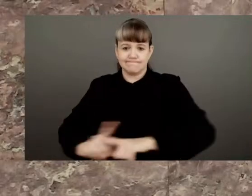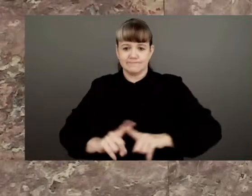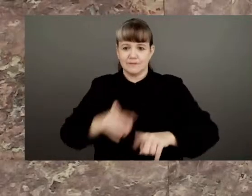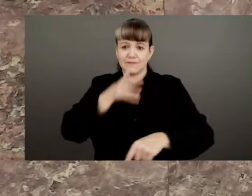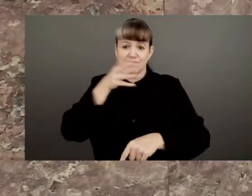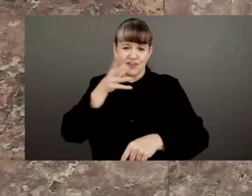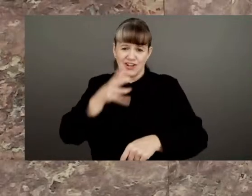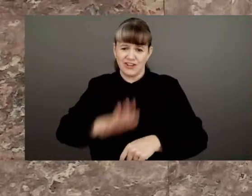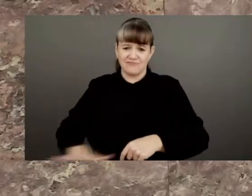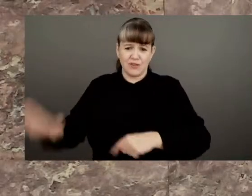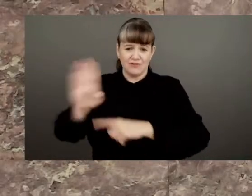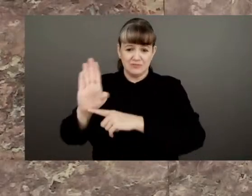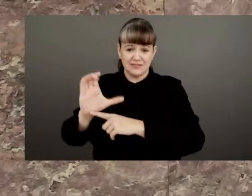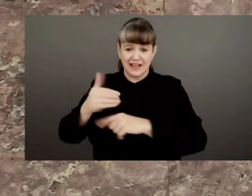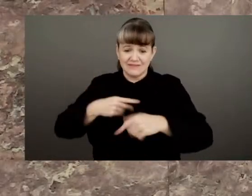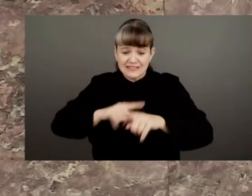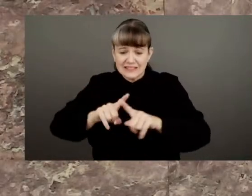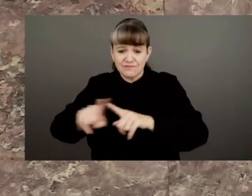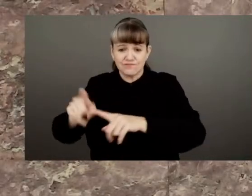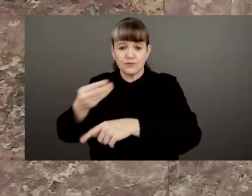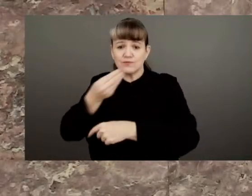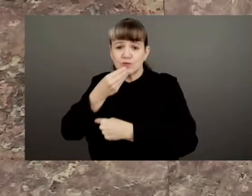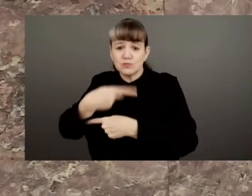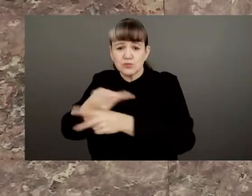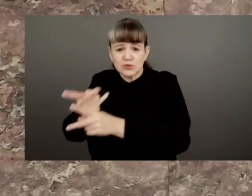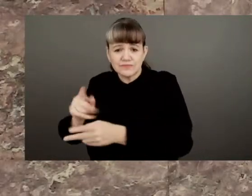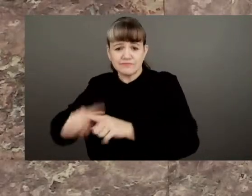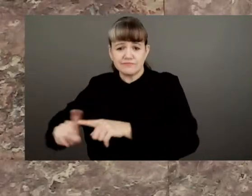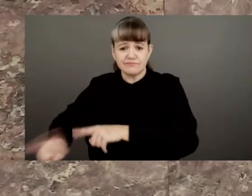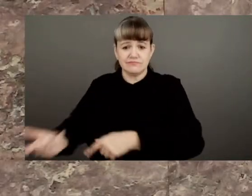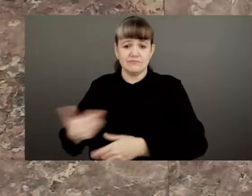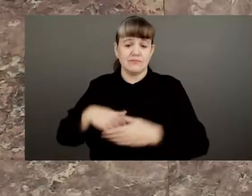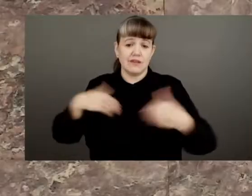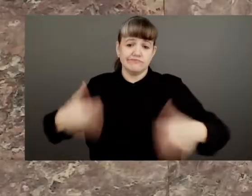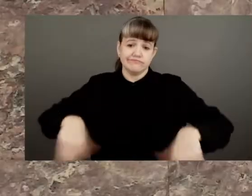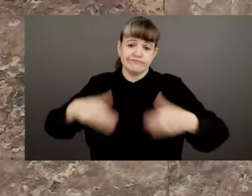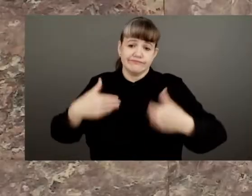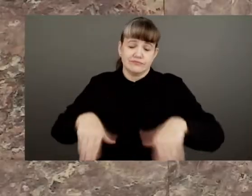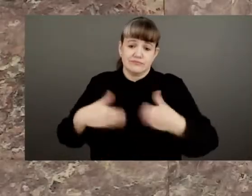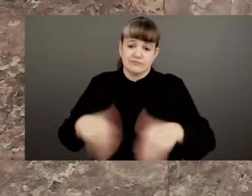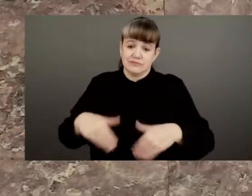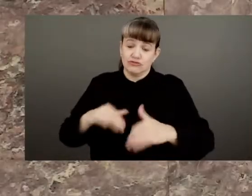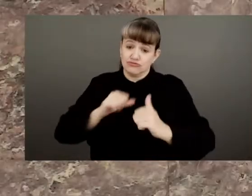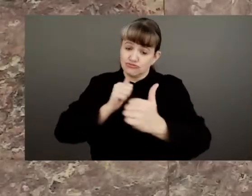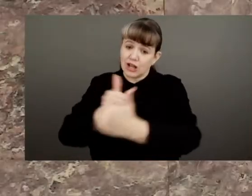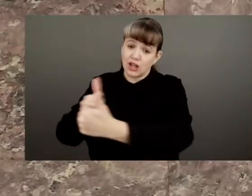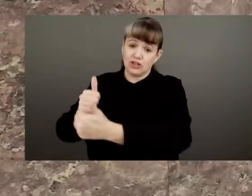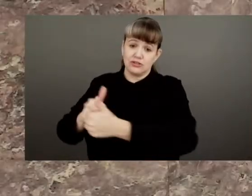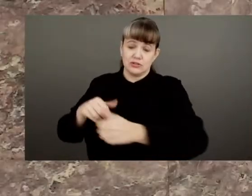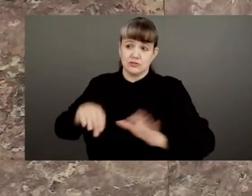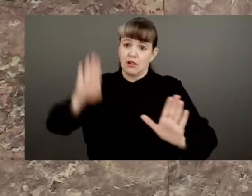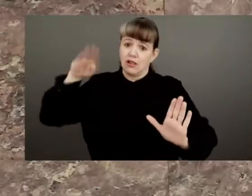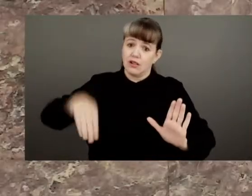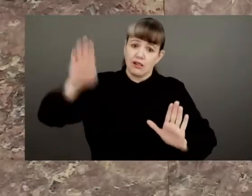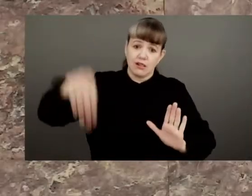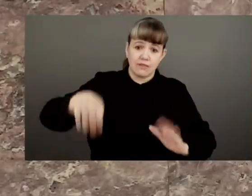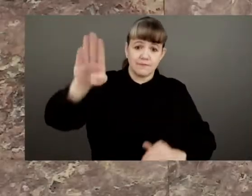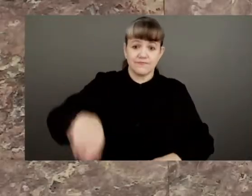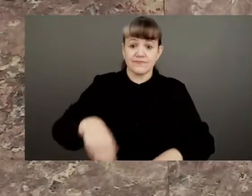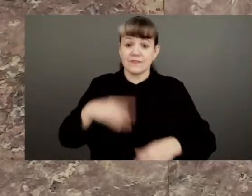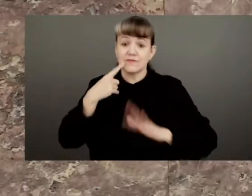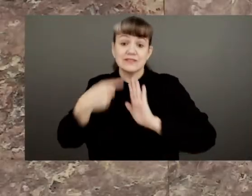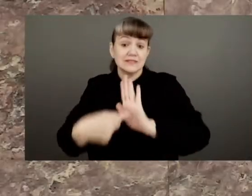of farming, dealing with the challenges such as persistent labor shortages and the ever-increasing financial burden of the 3